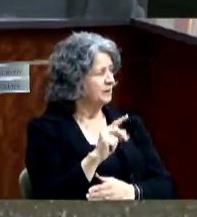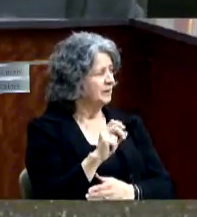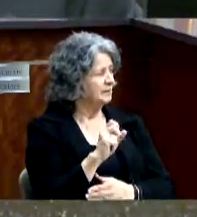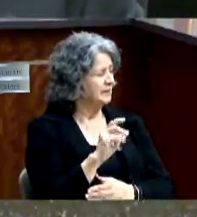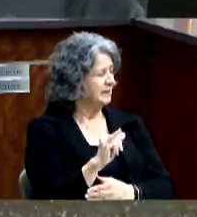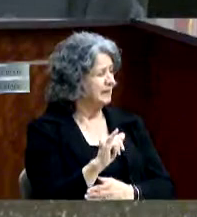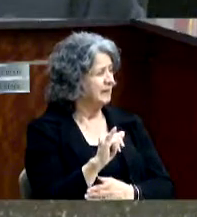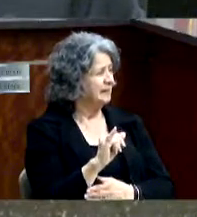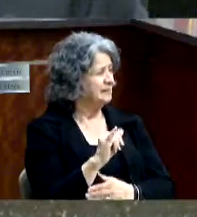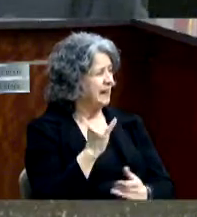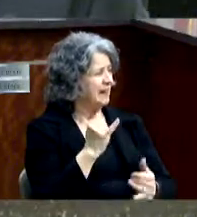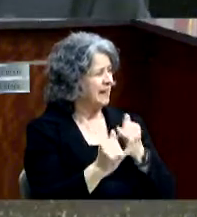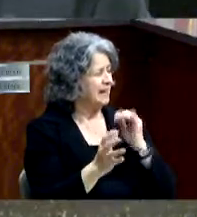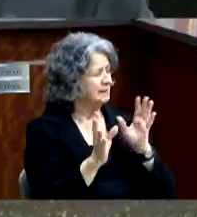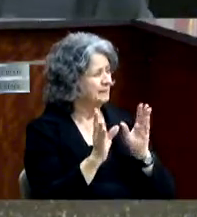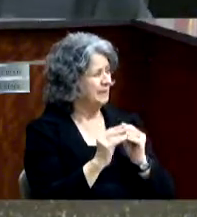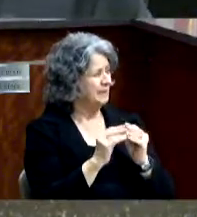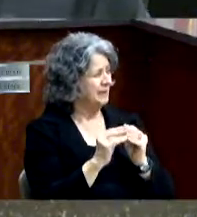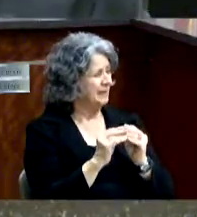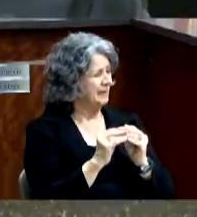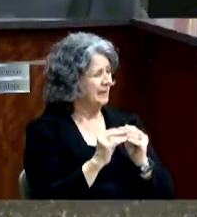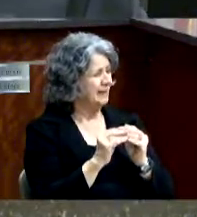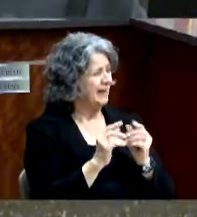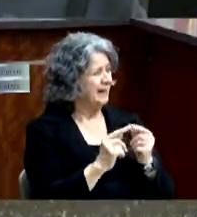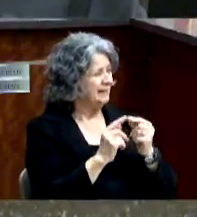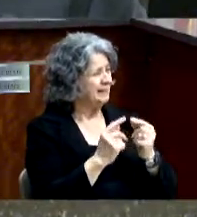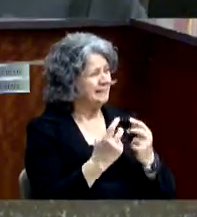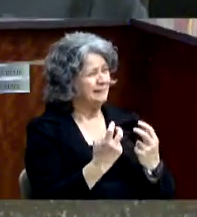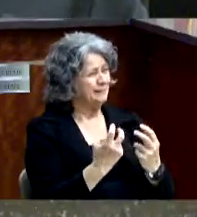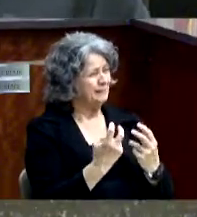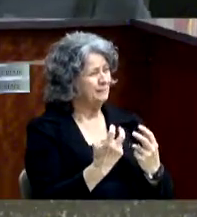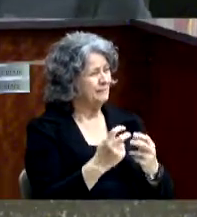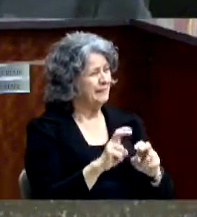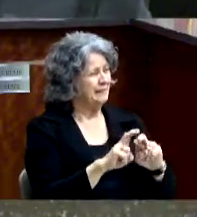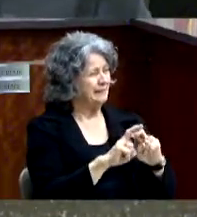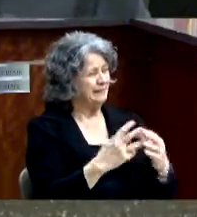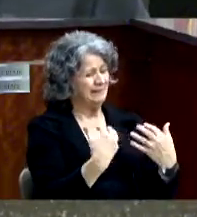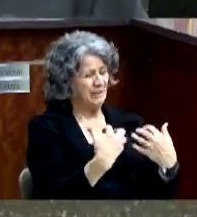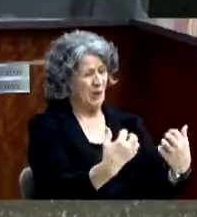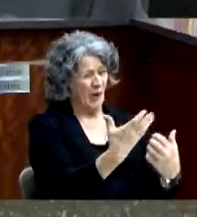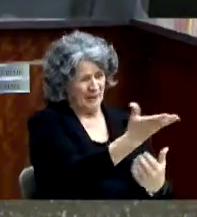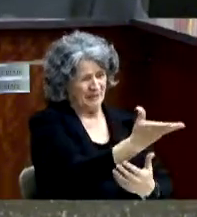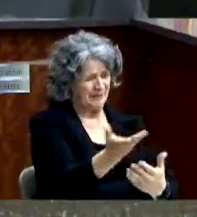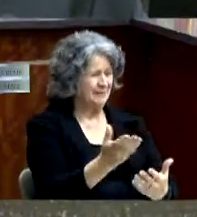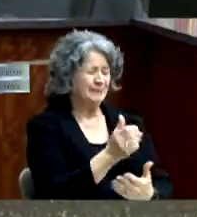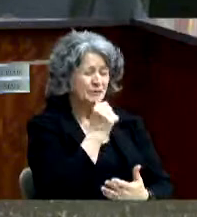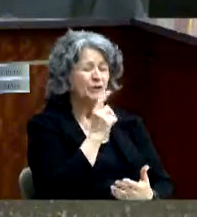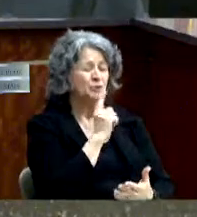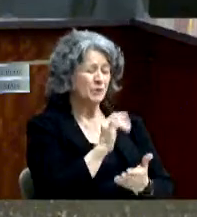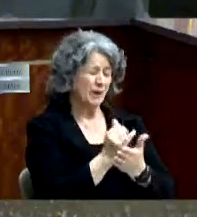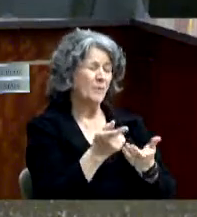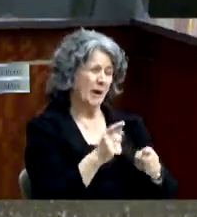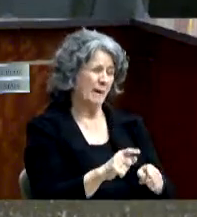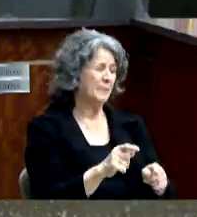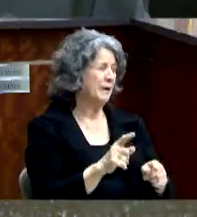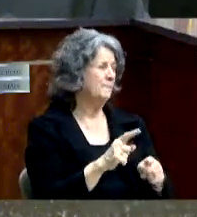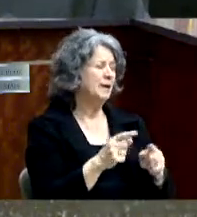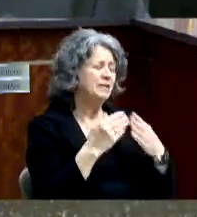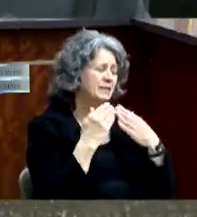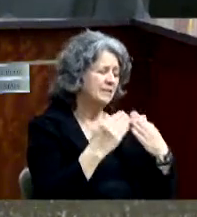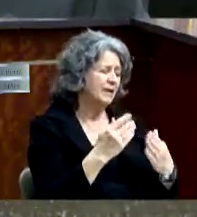sure we won't see you much out in that audience, Mike. But I want to thank you for all your service. Thank you for